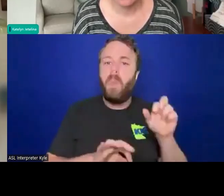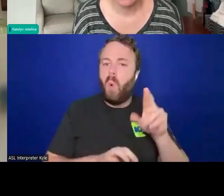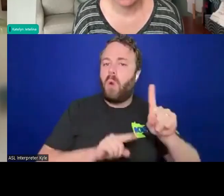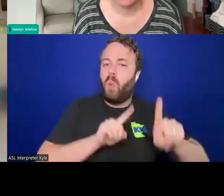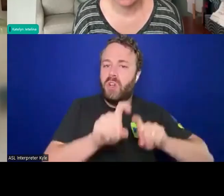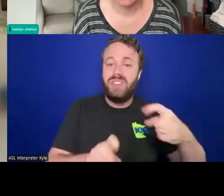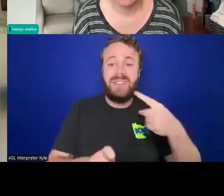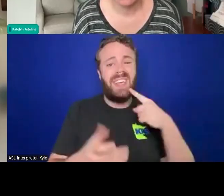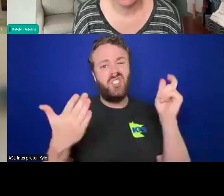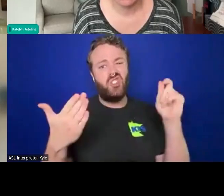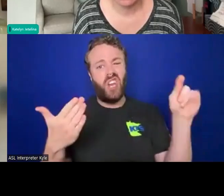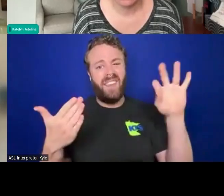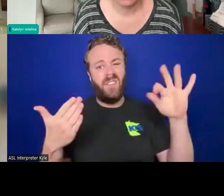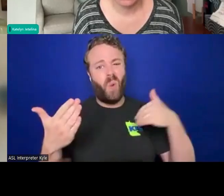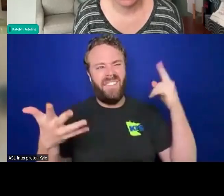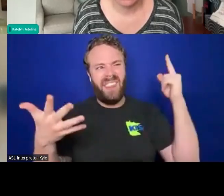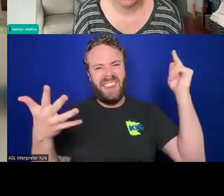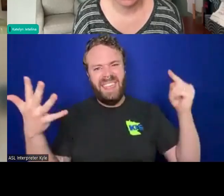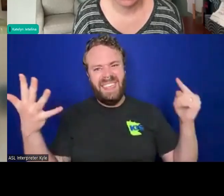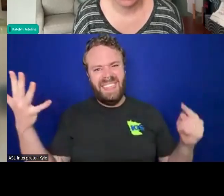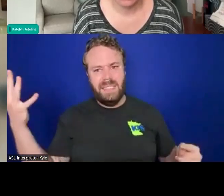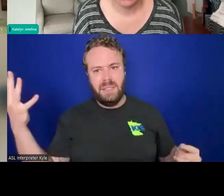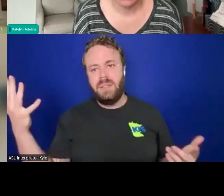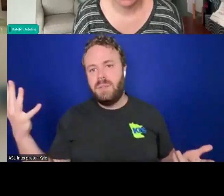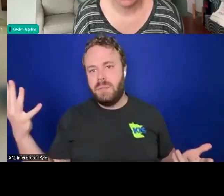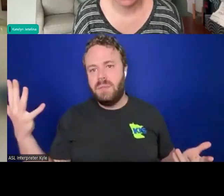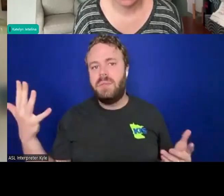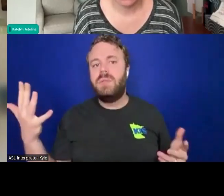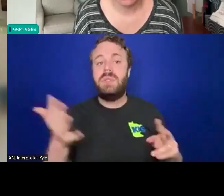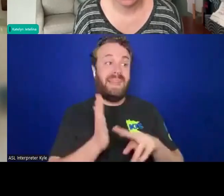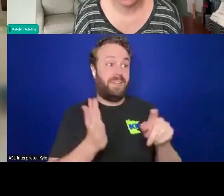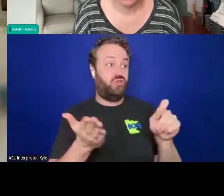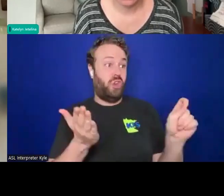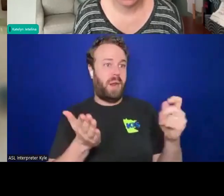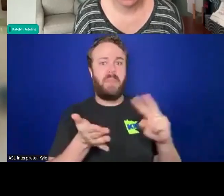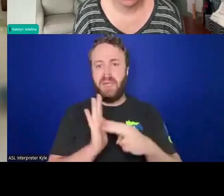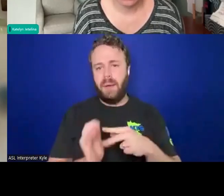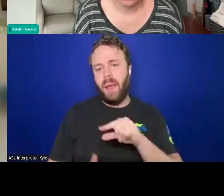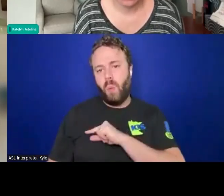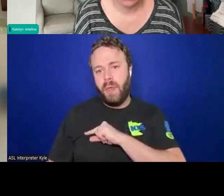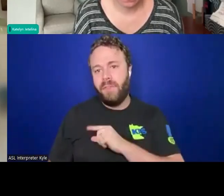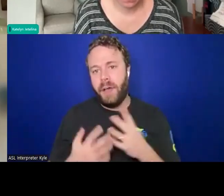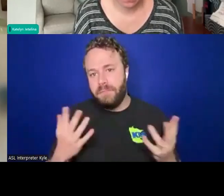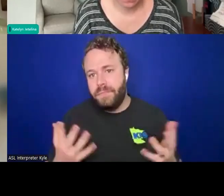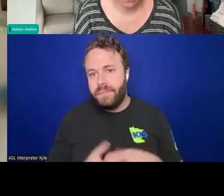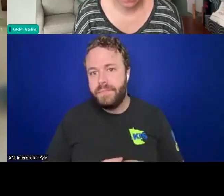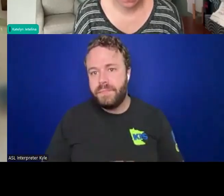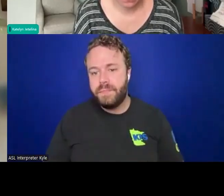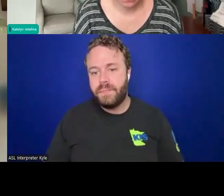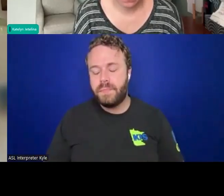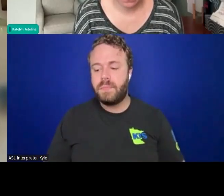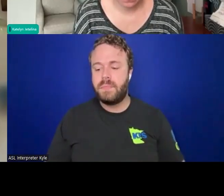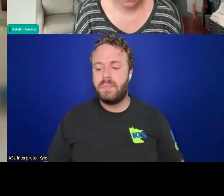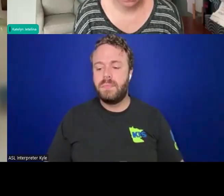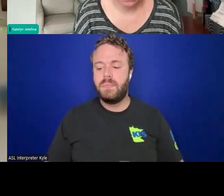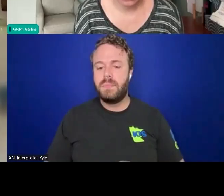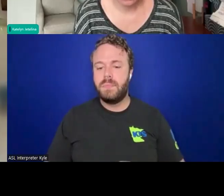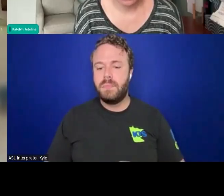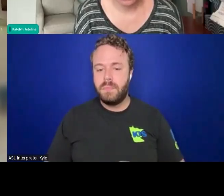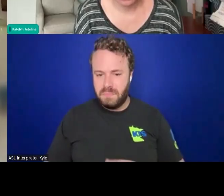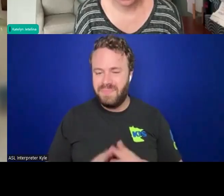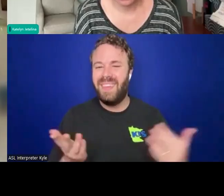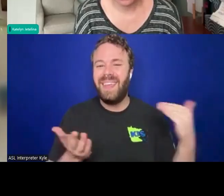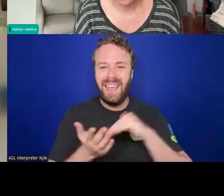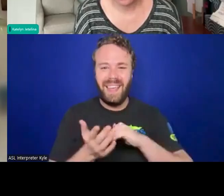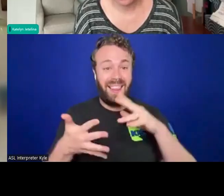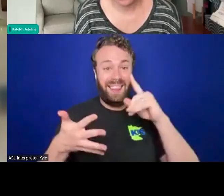Check if you have any of these that would make you eligible to get a COVID-19 vaccine. And again, these are things that we